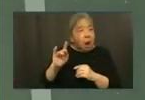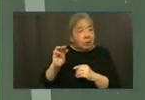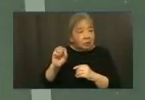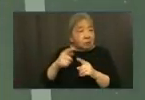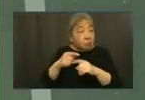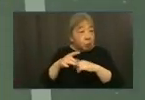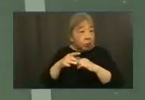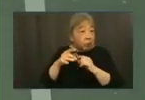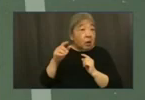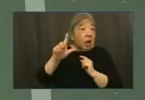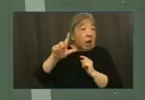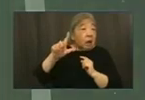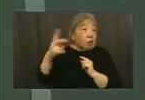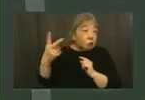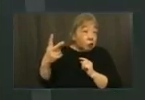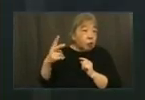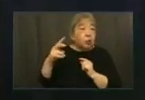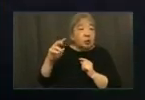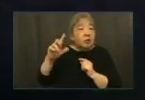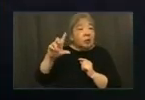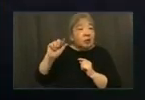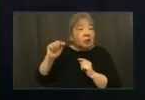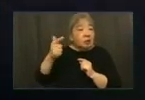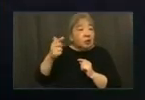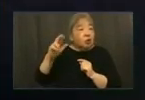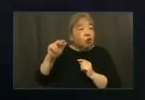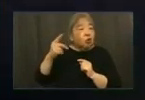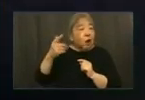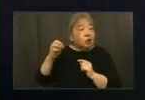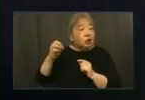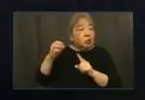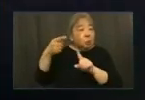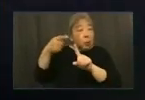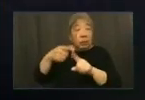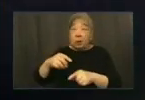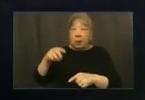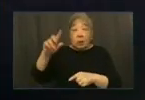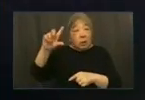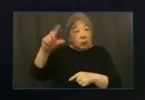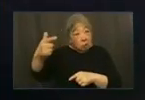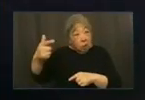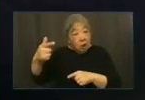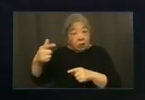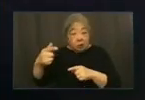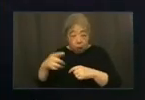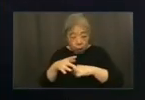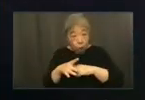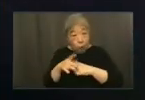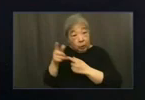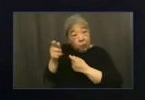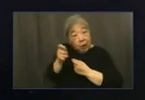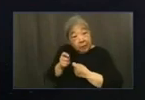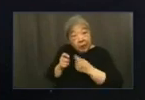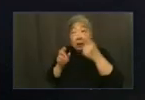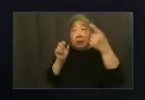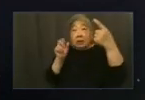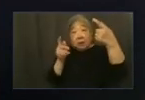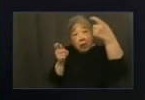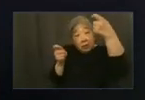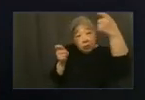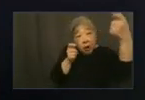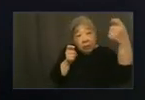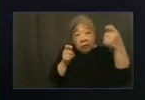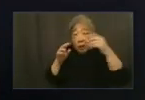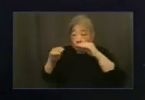or L2 for short. L2 is a point where the gravitational influences of the Earth and Sun and motion of the orbit